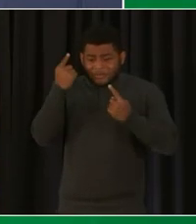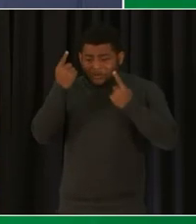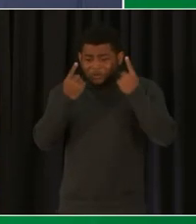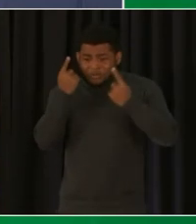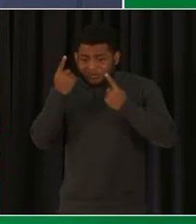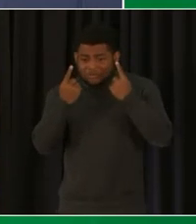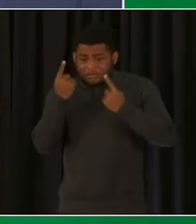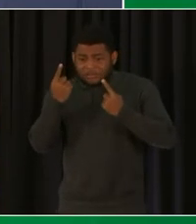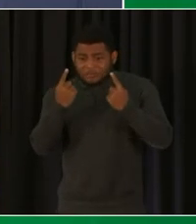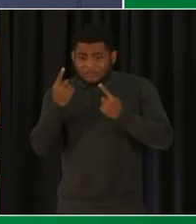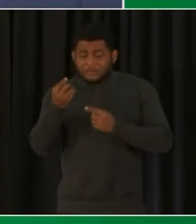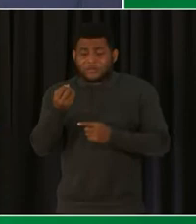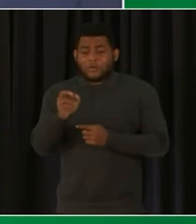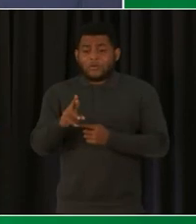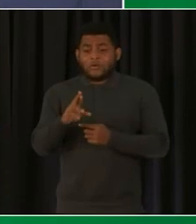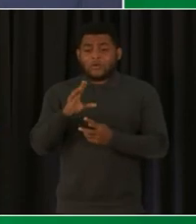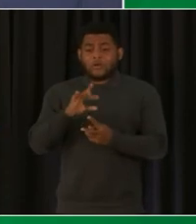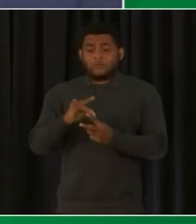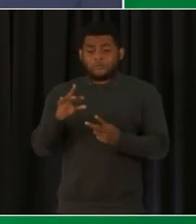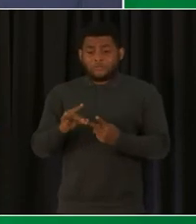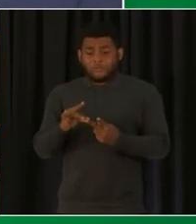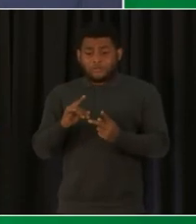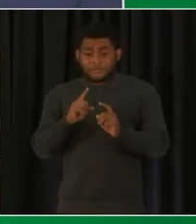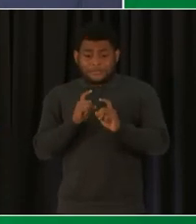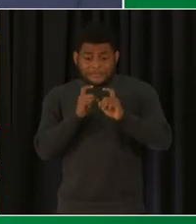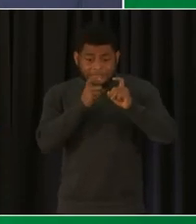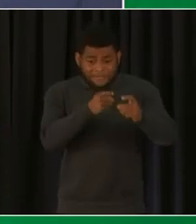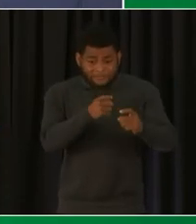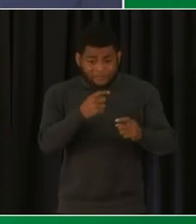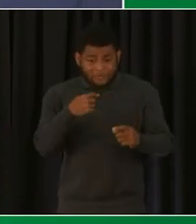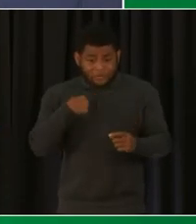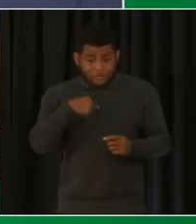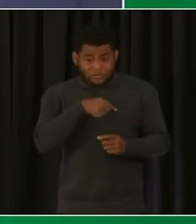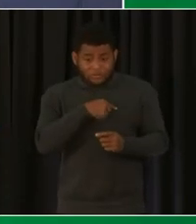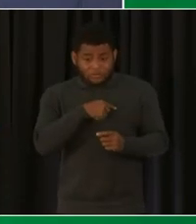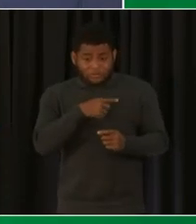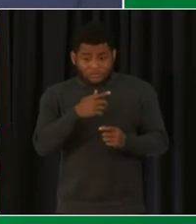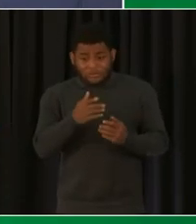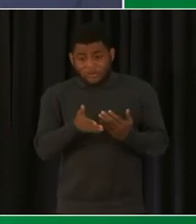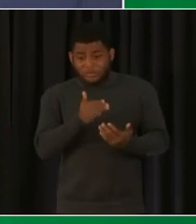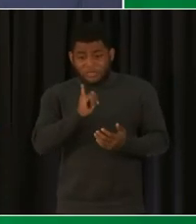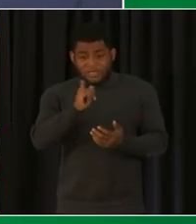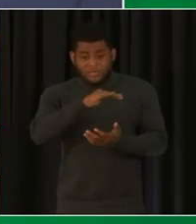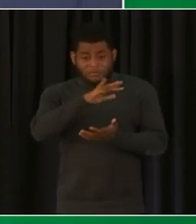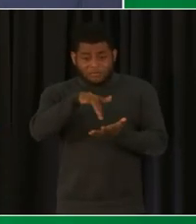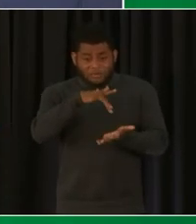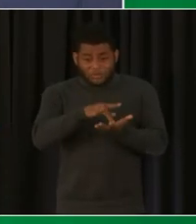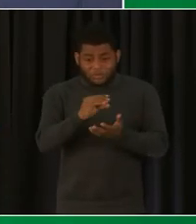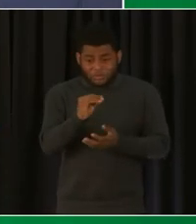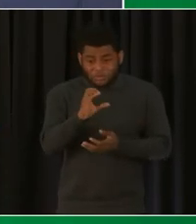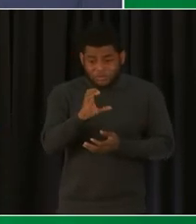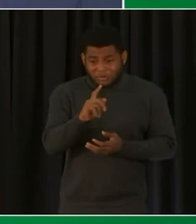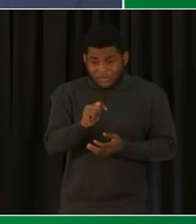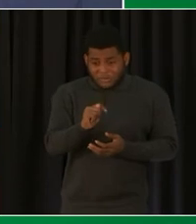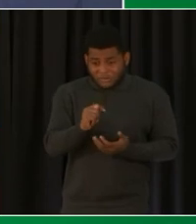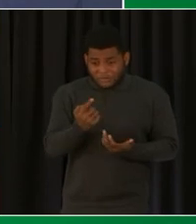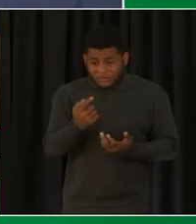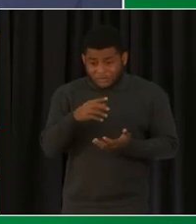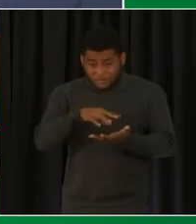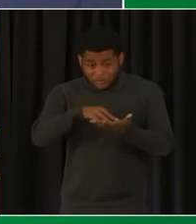or option, given that we're almost in mid-October, and even a student